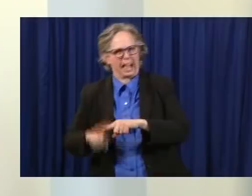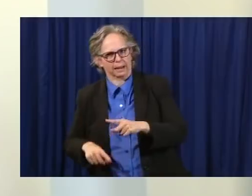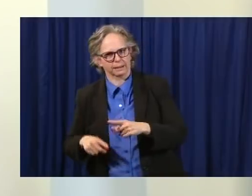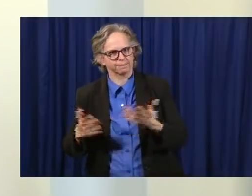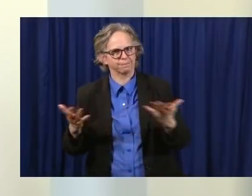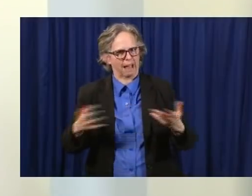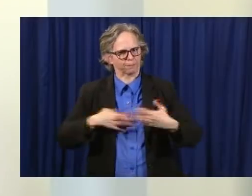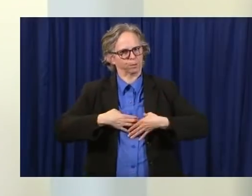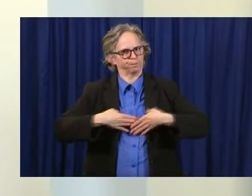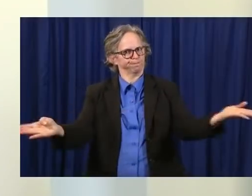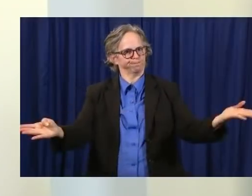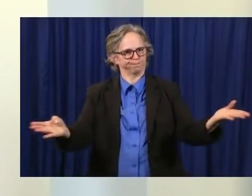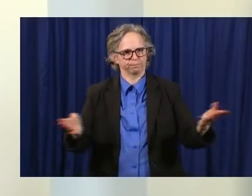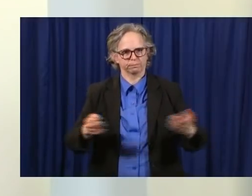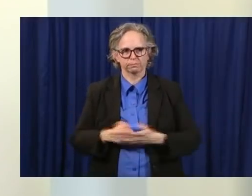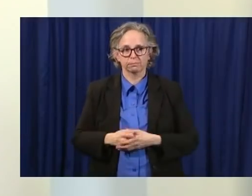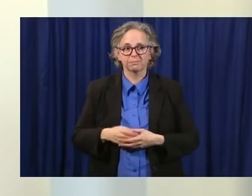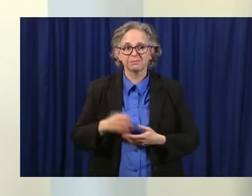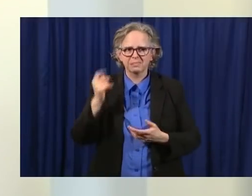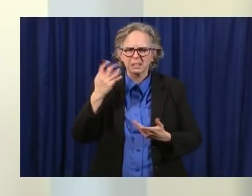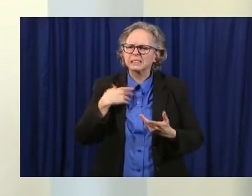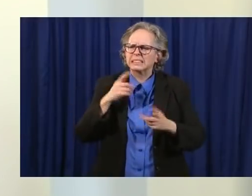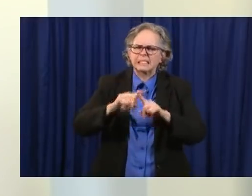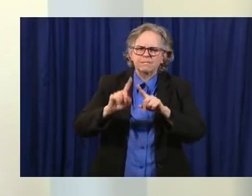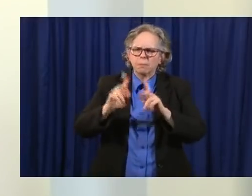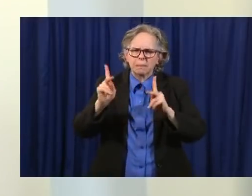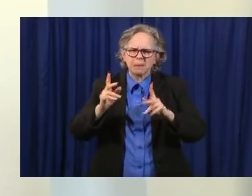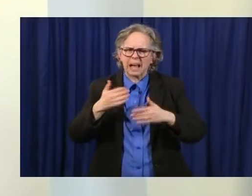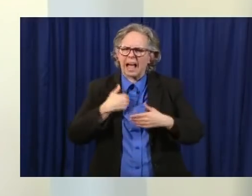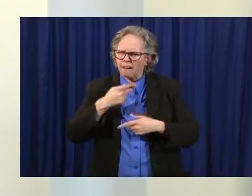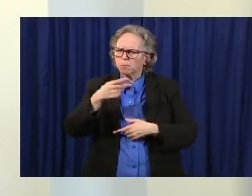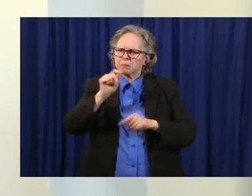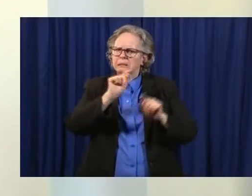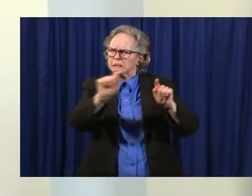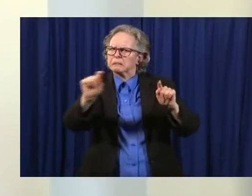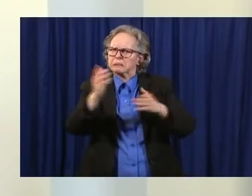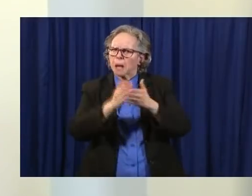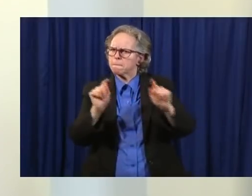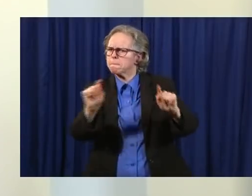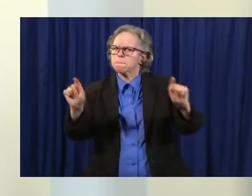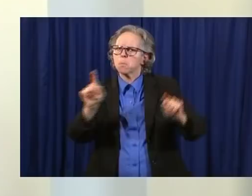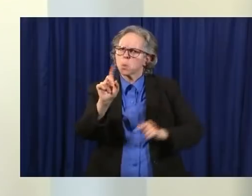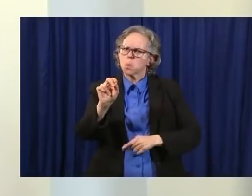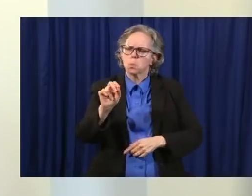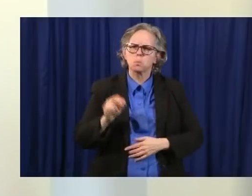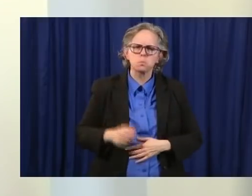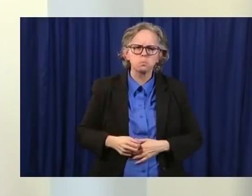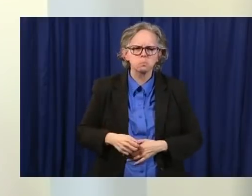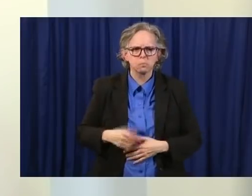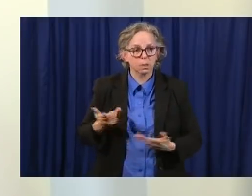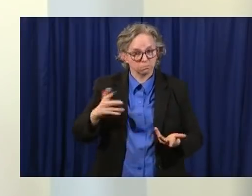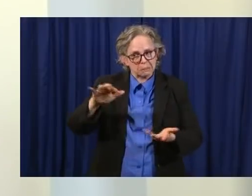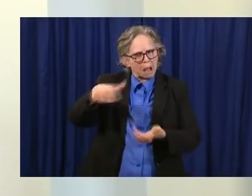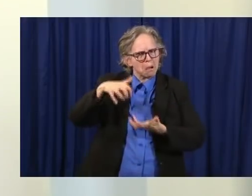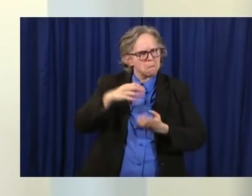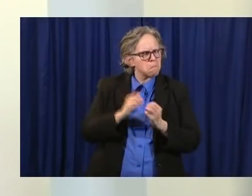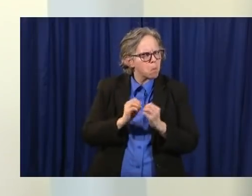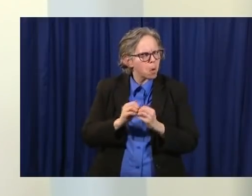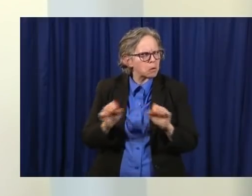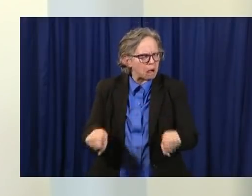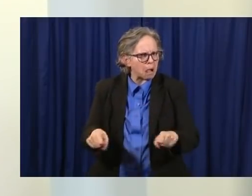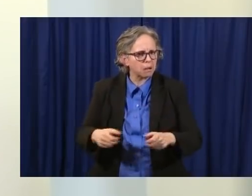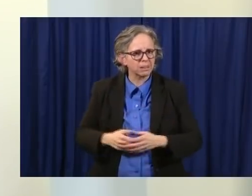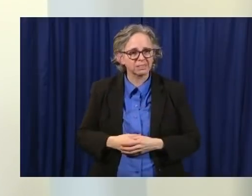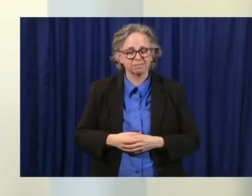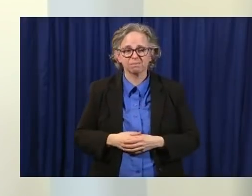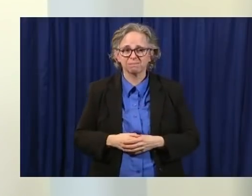do have the necessary equipment, and I know they're doing everything they can in their power. Our supply chains are